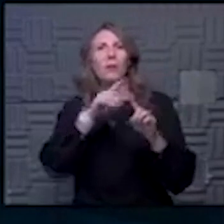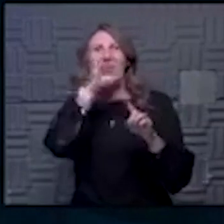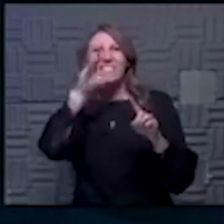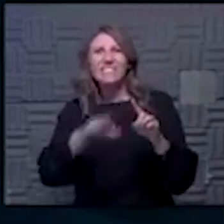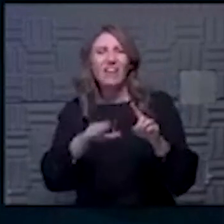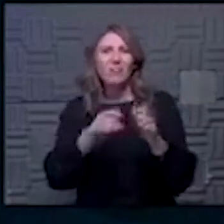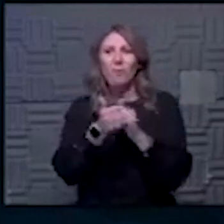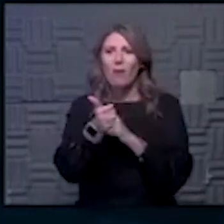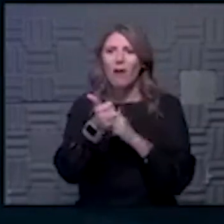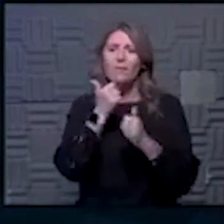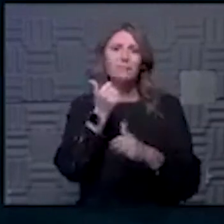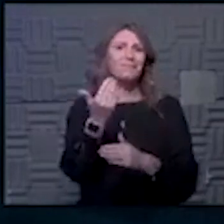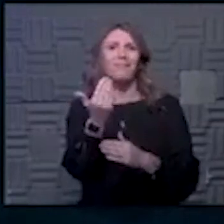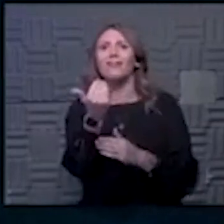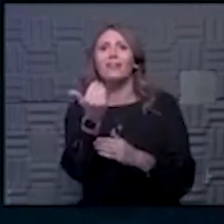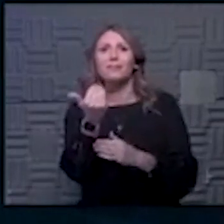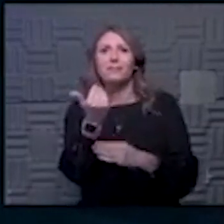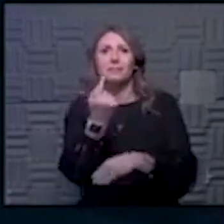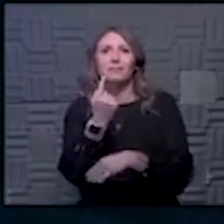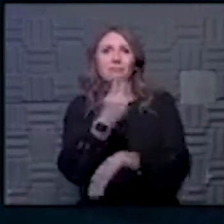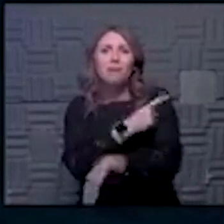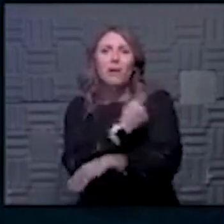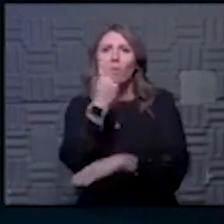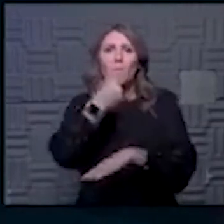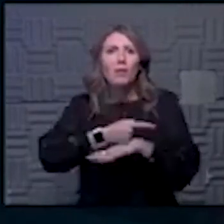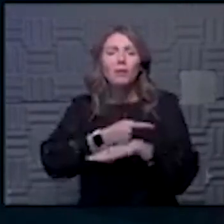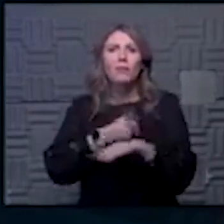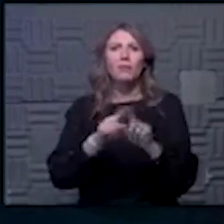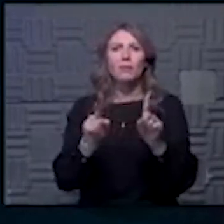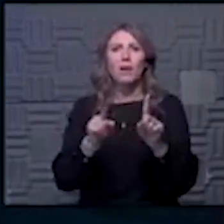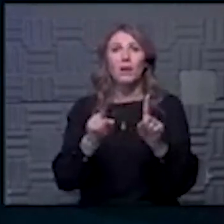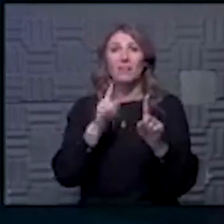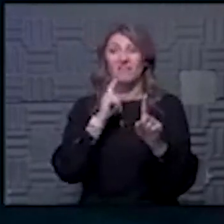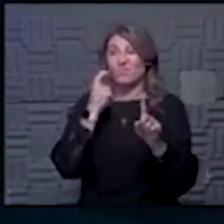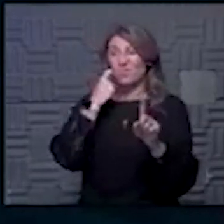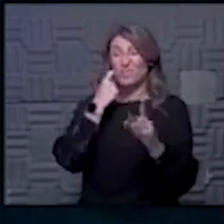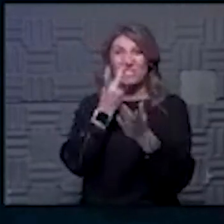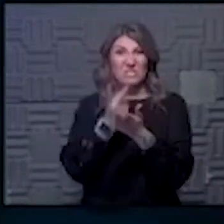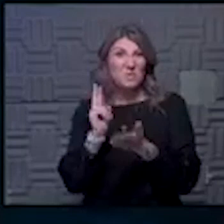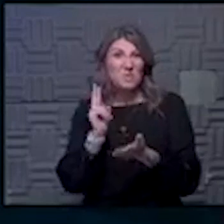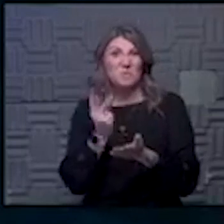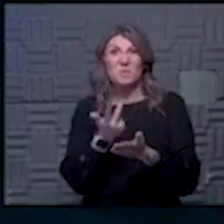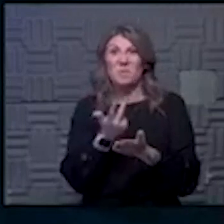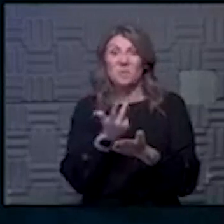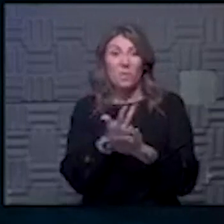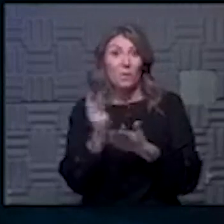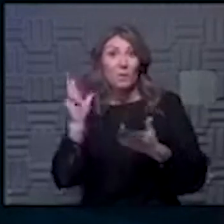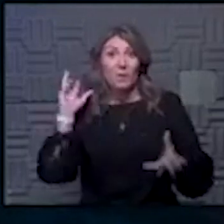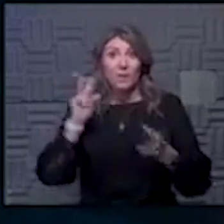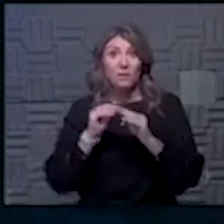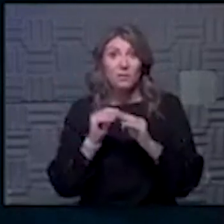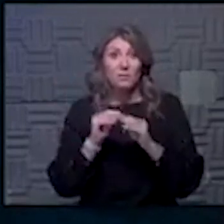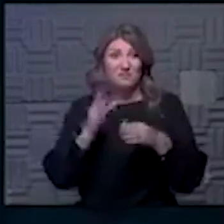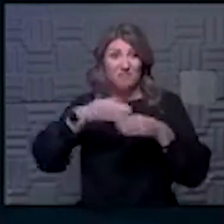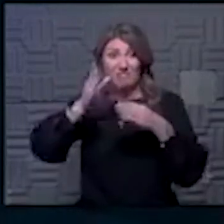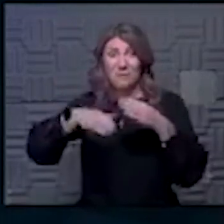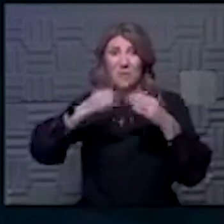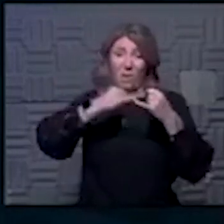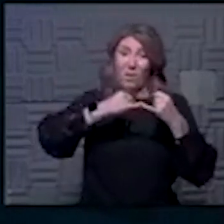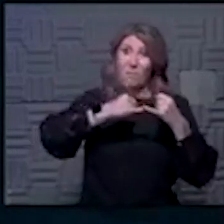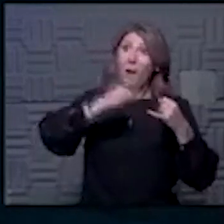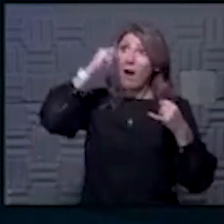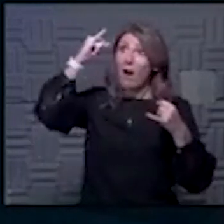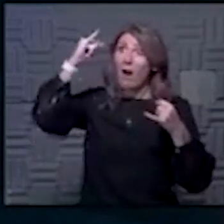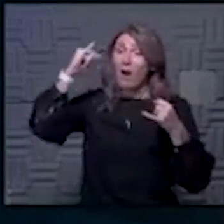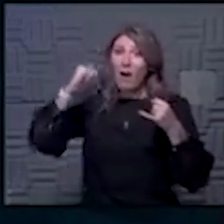past 15 at a time. But in the last 2-3 weeks, as you can see at the end of the graph, we really have gone